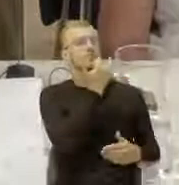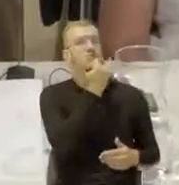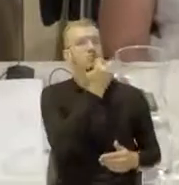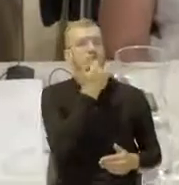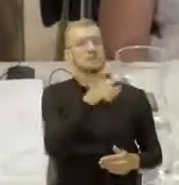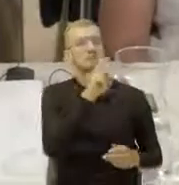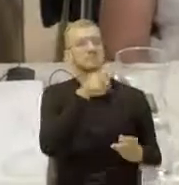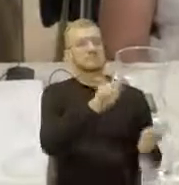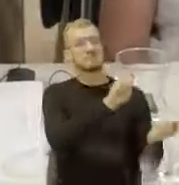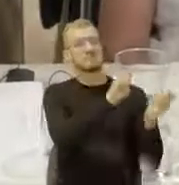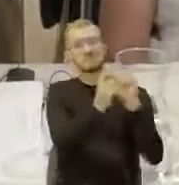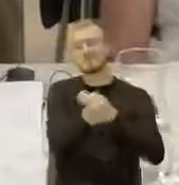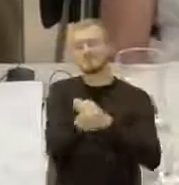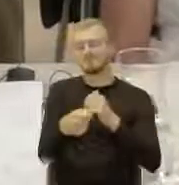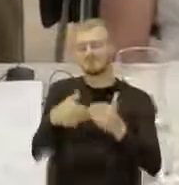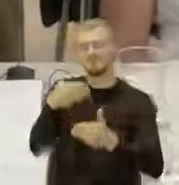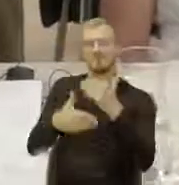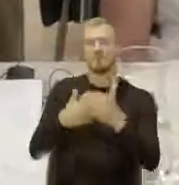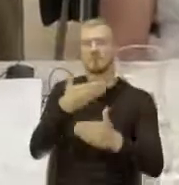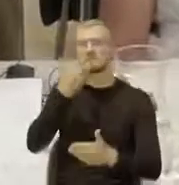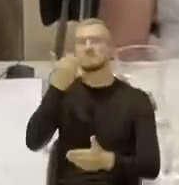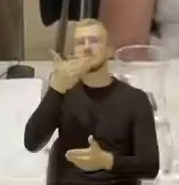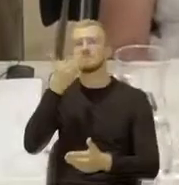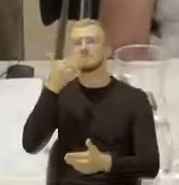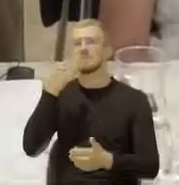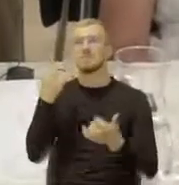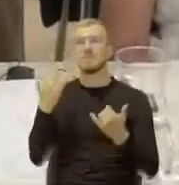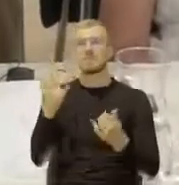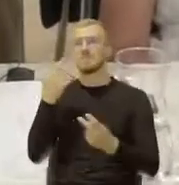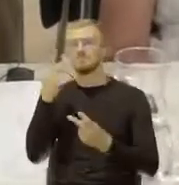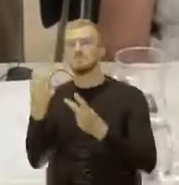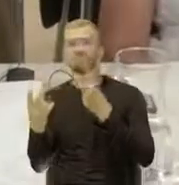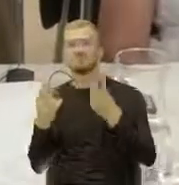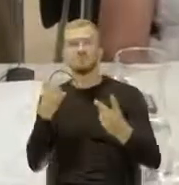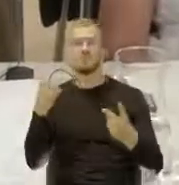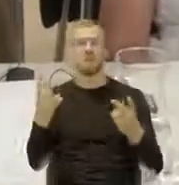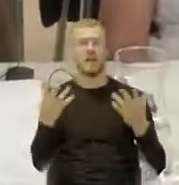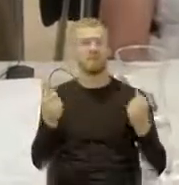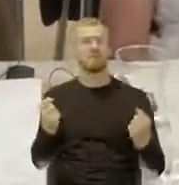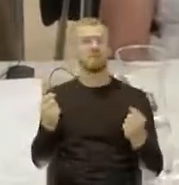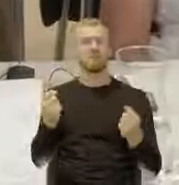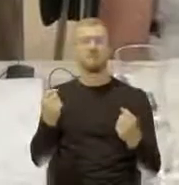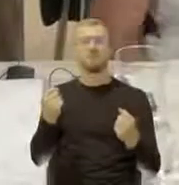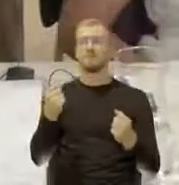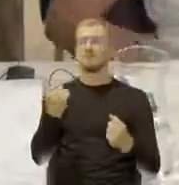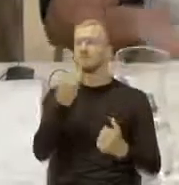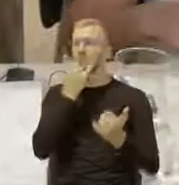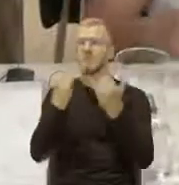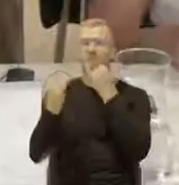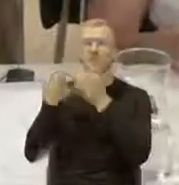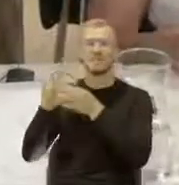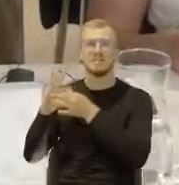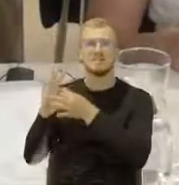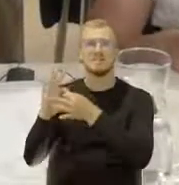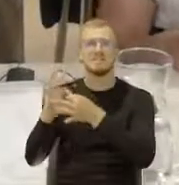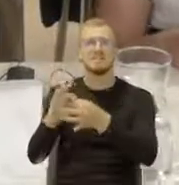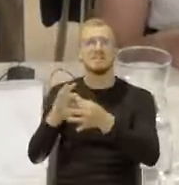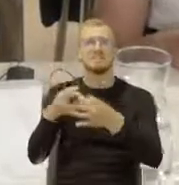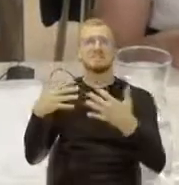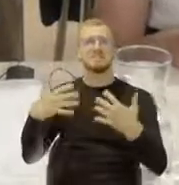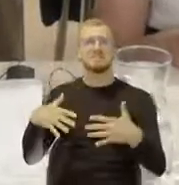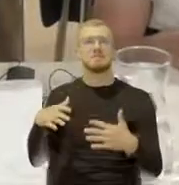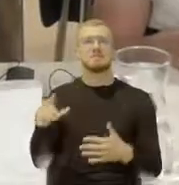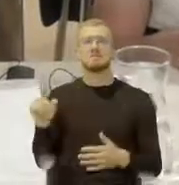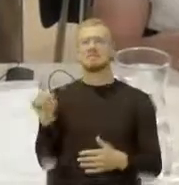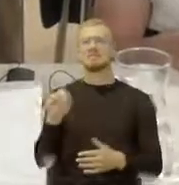and continues to be the commercialization of life-saving public services that are overwhelmingly